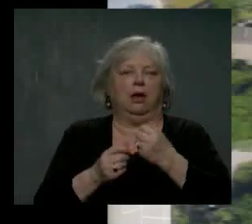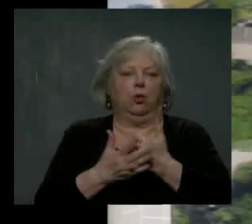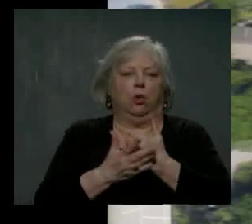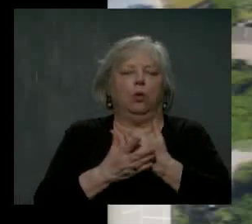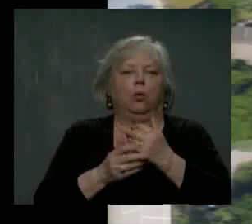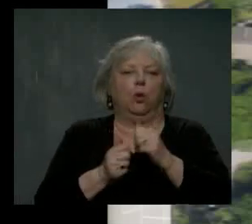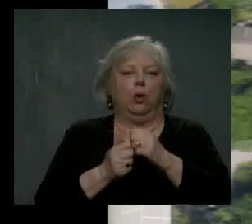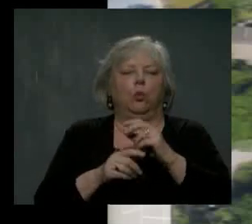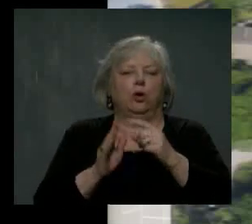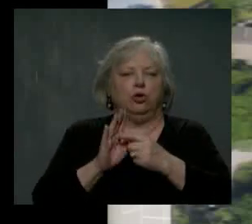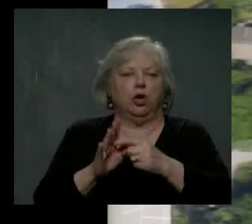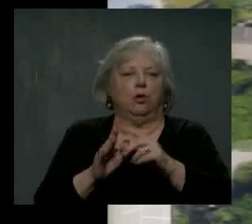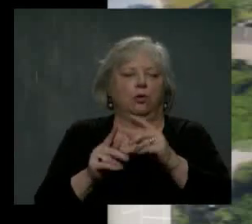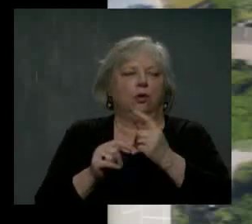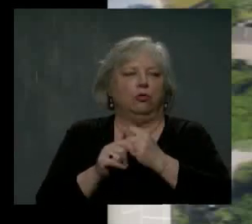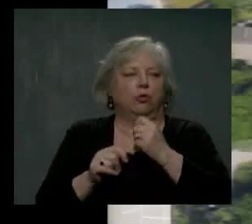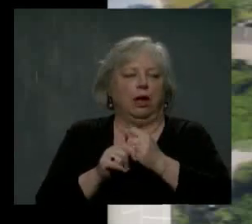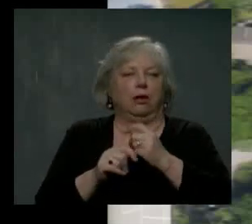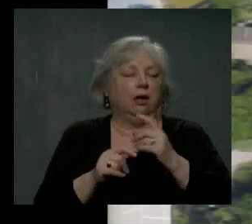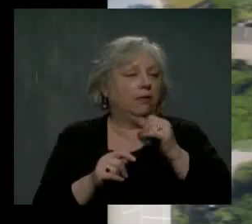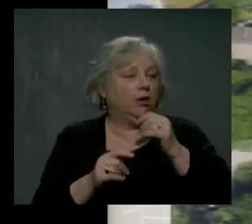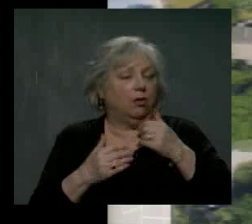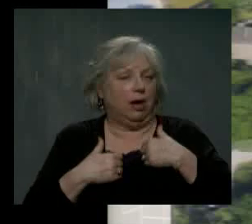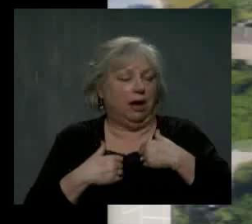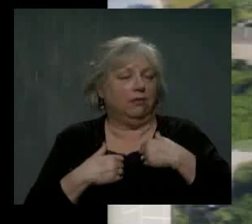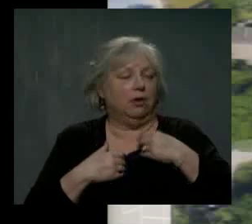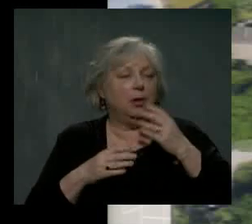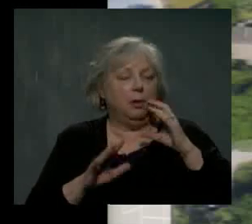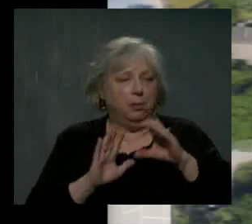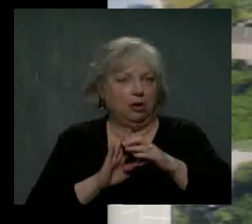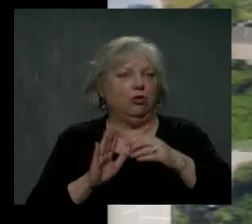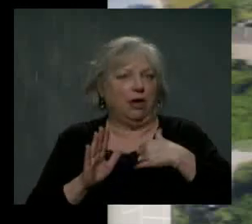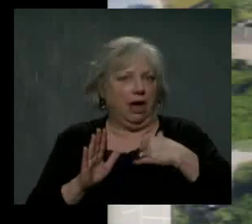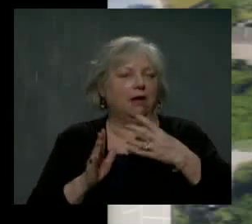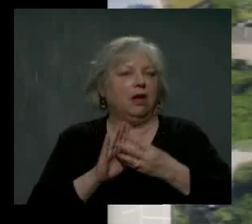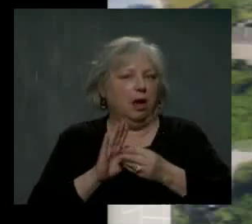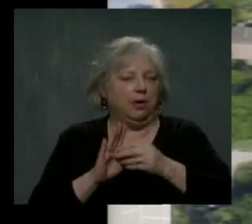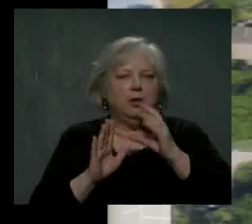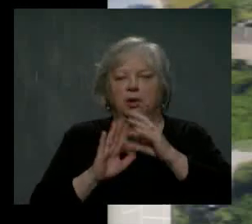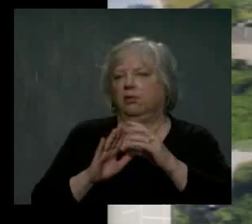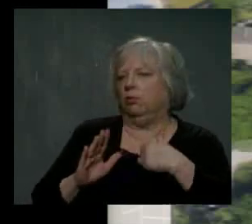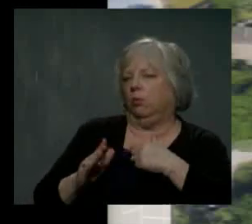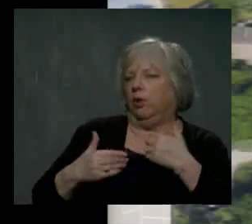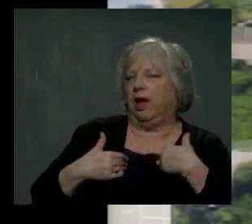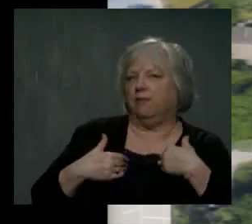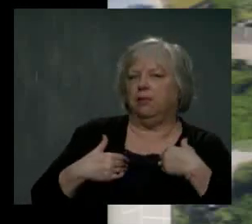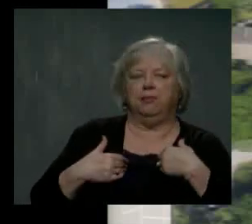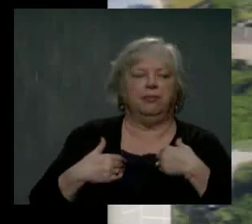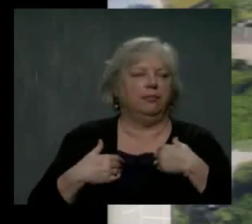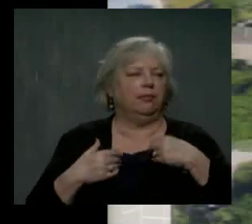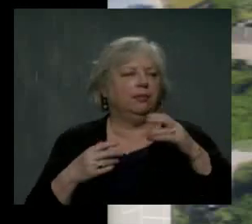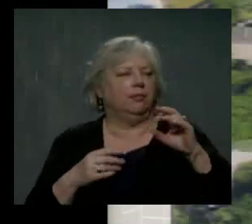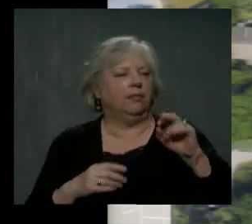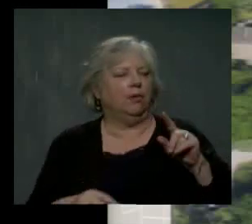board. If you don't have the pictures, I've got copies of the pictures on my iPad. We have them. Okay.